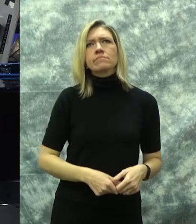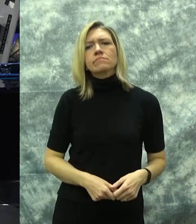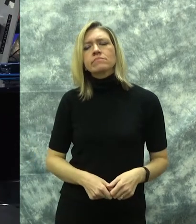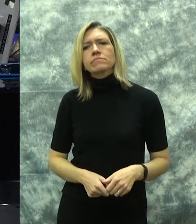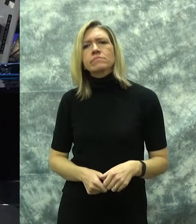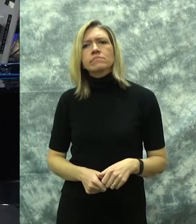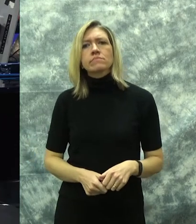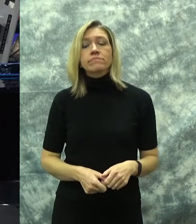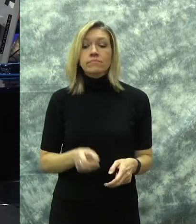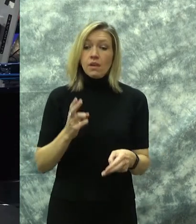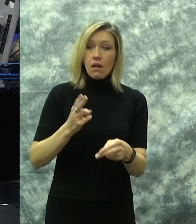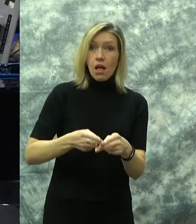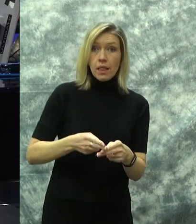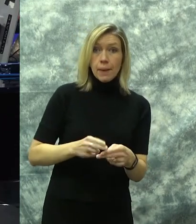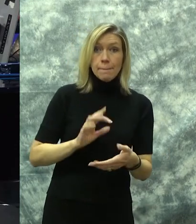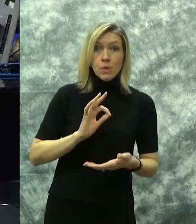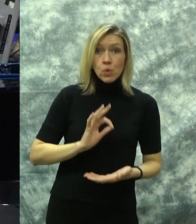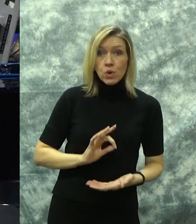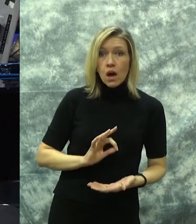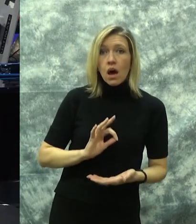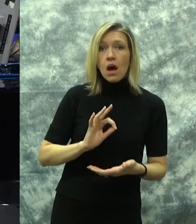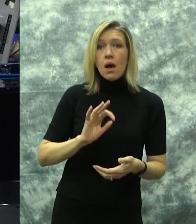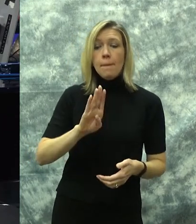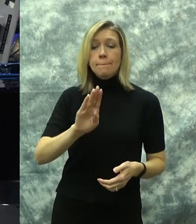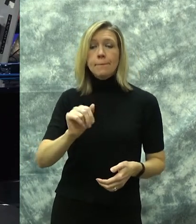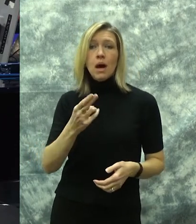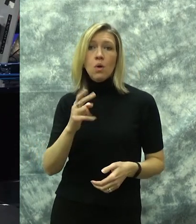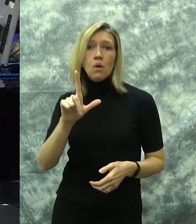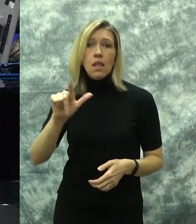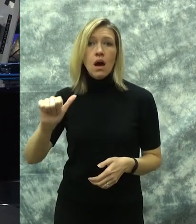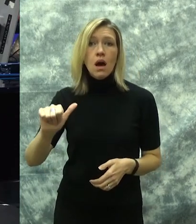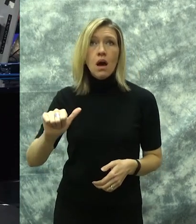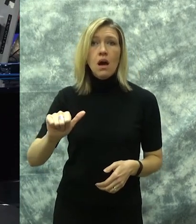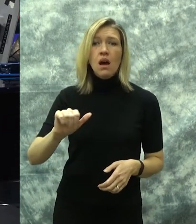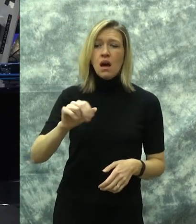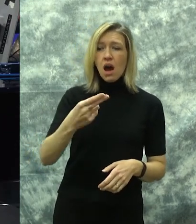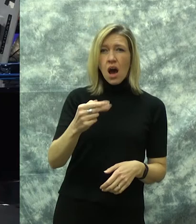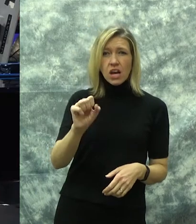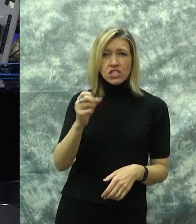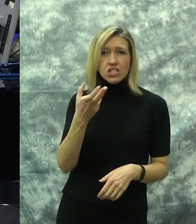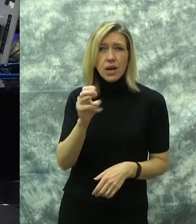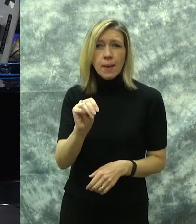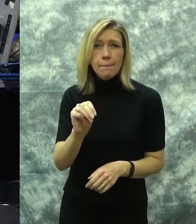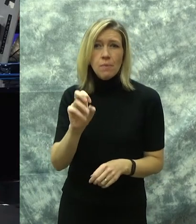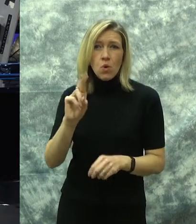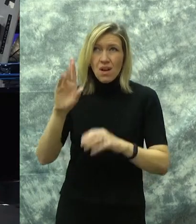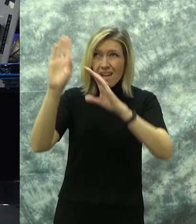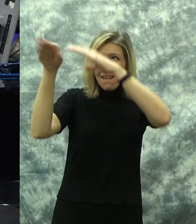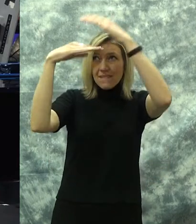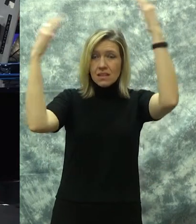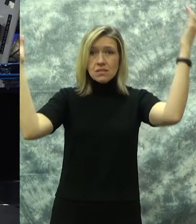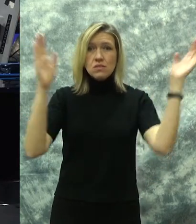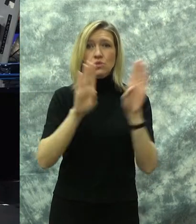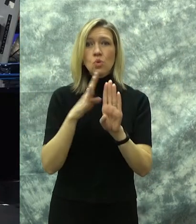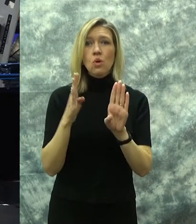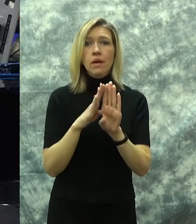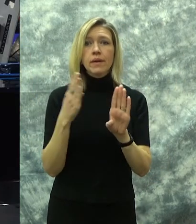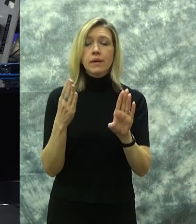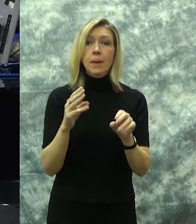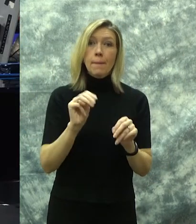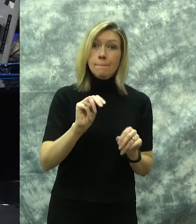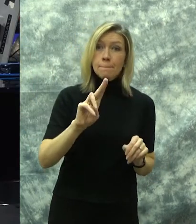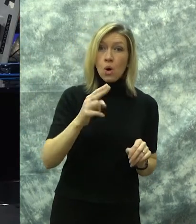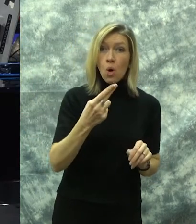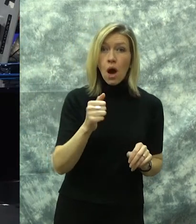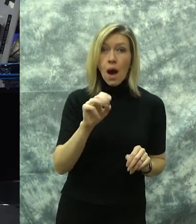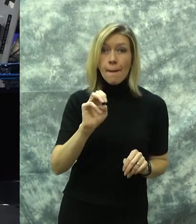Call it Buddha, Baha'u'llah, Hashem, or Heaven's Door. It's Muhammad, it's